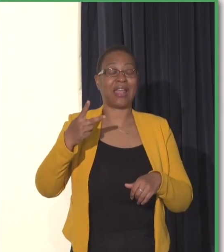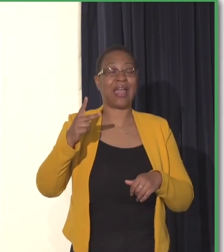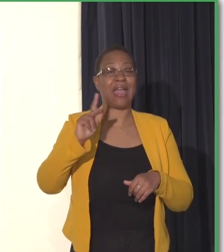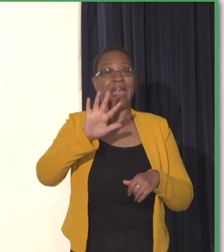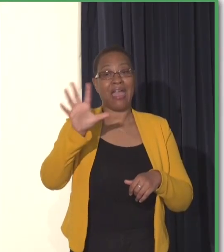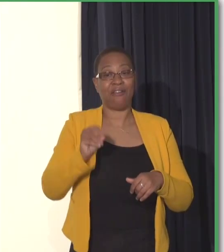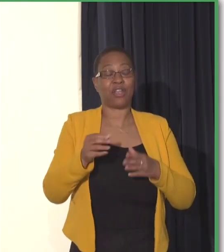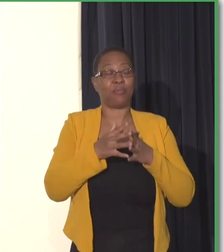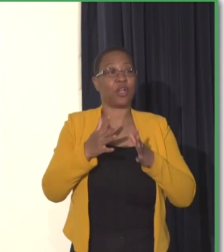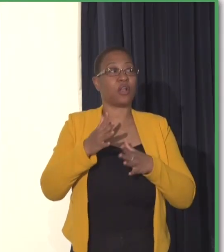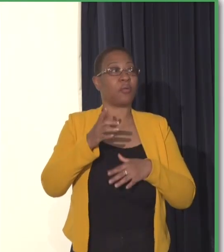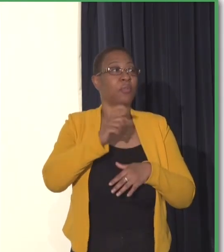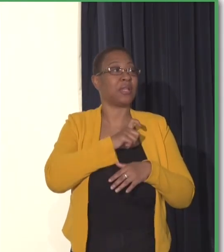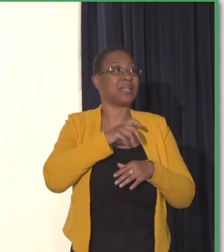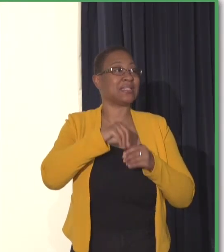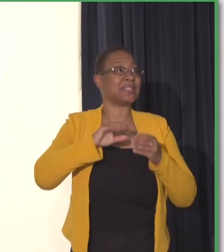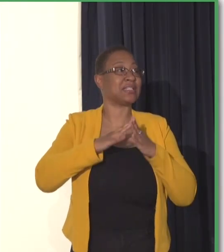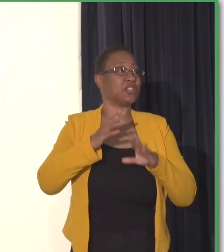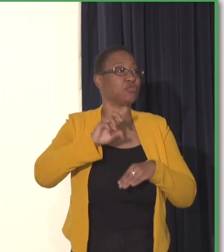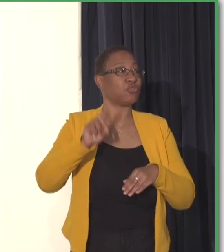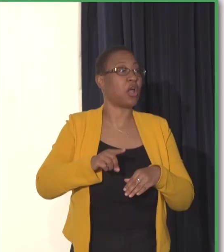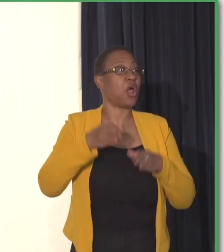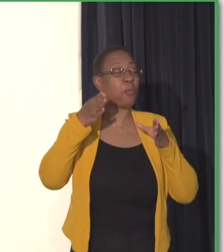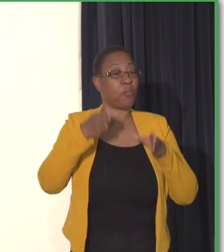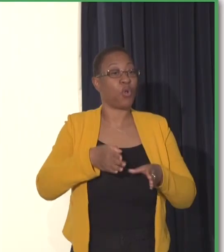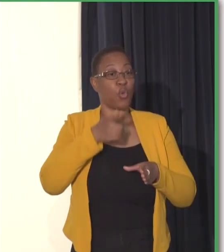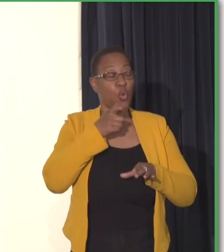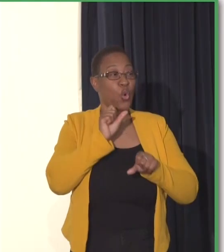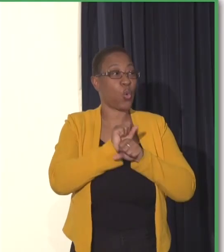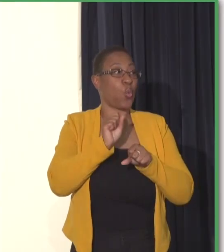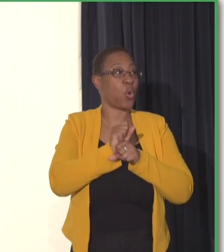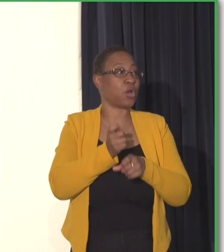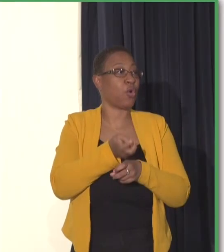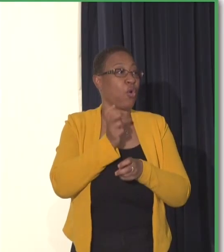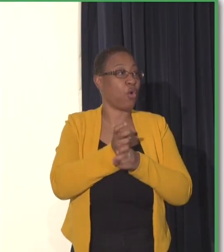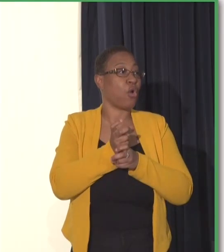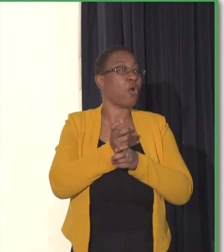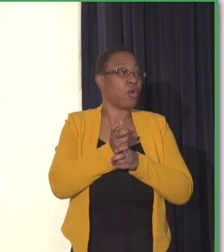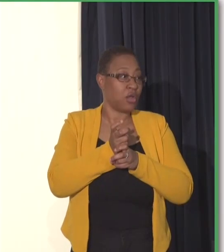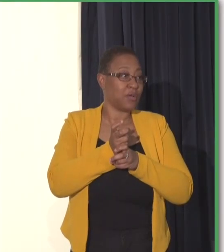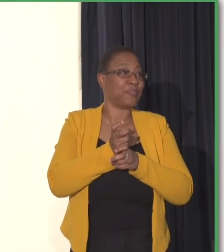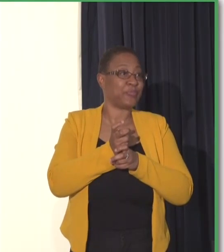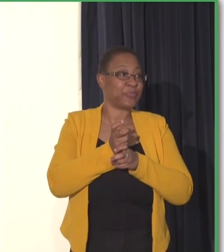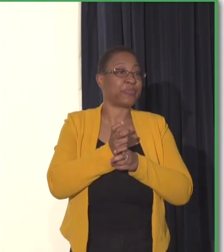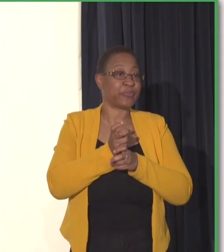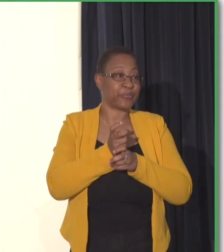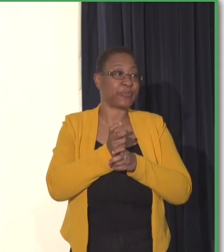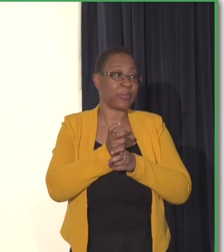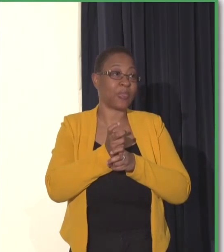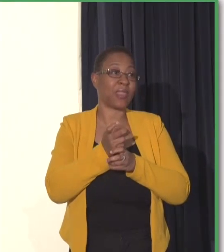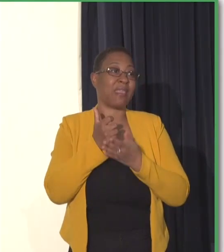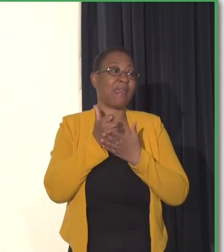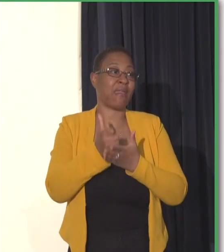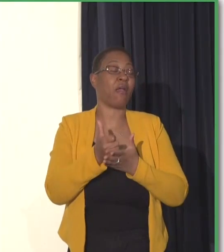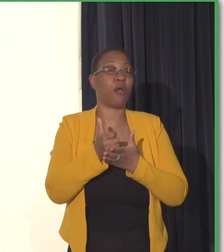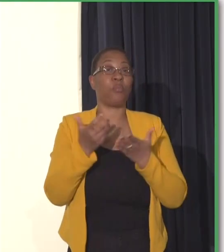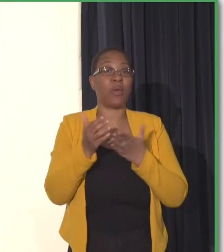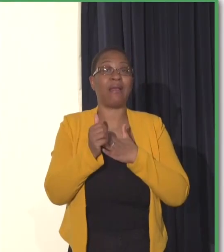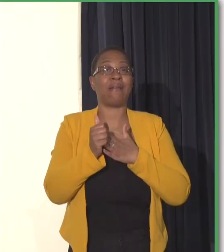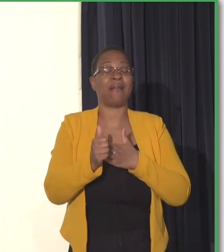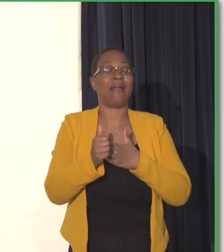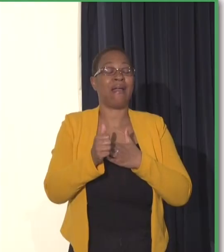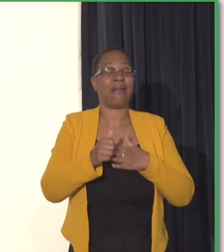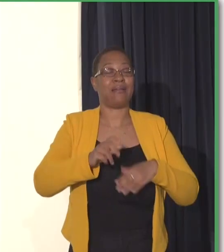city of Detroit, someone who worked very hard to be able to help guide this department